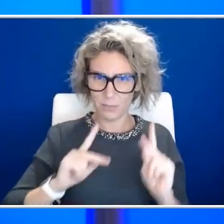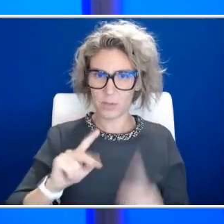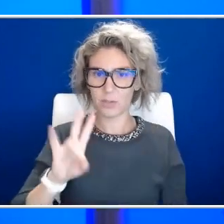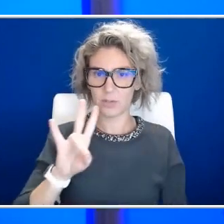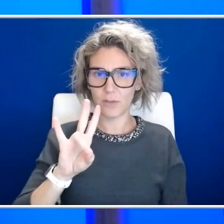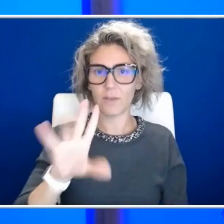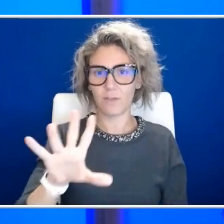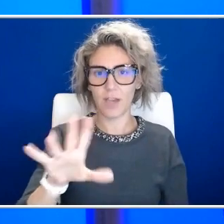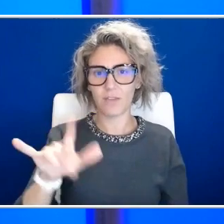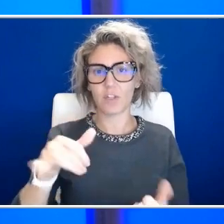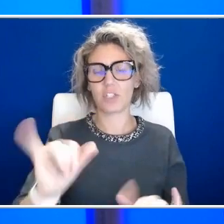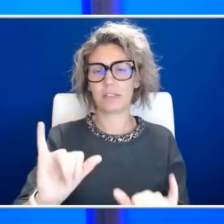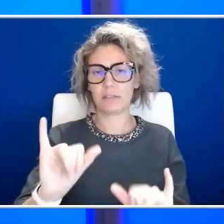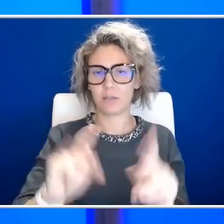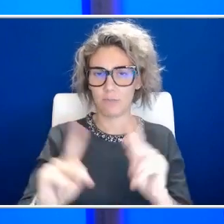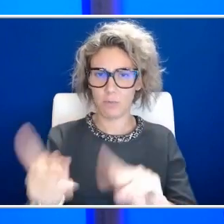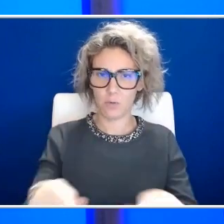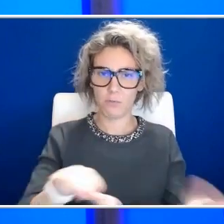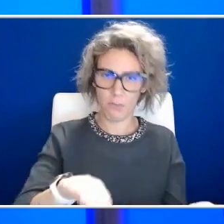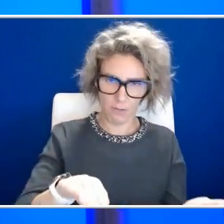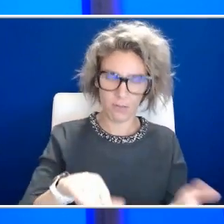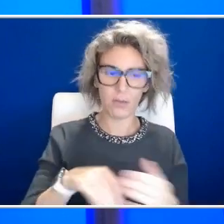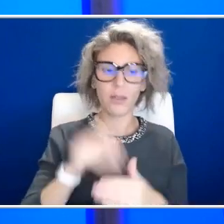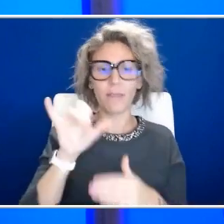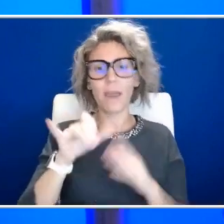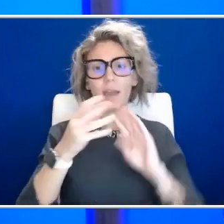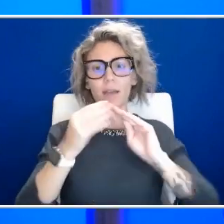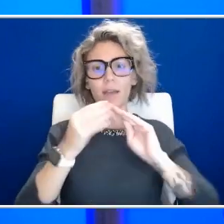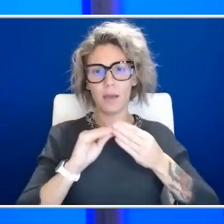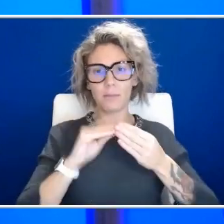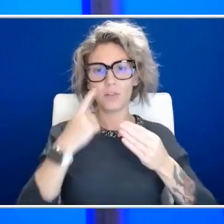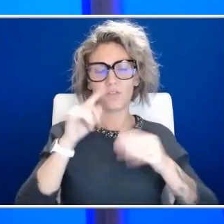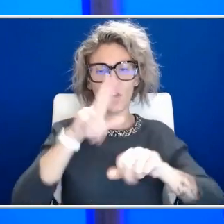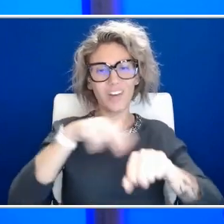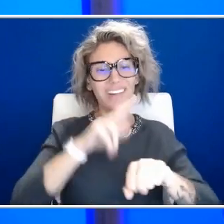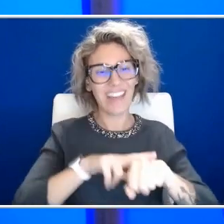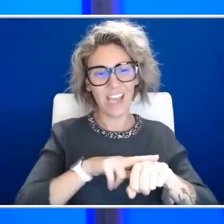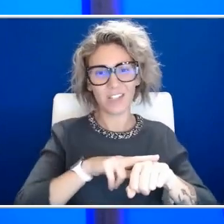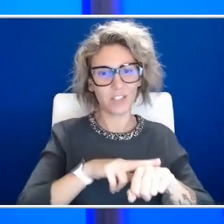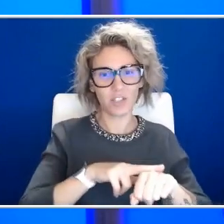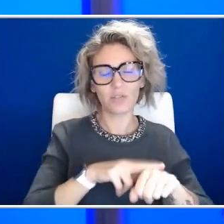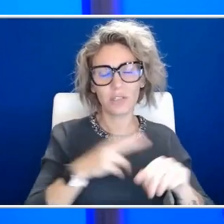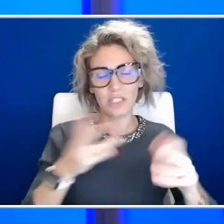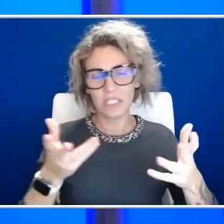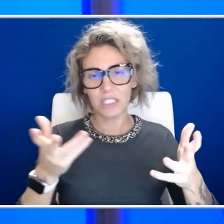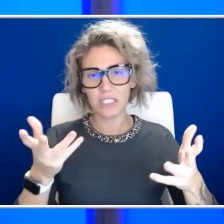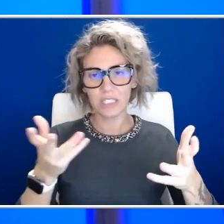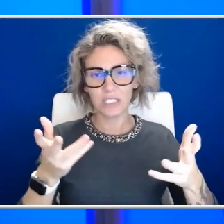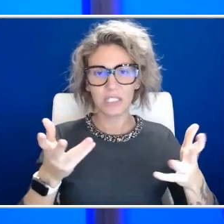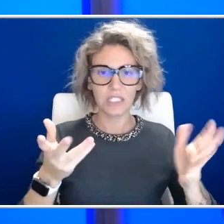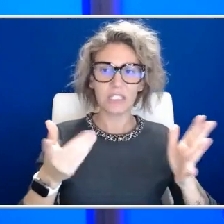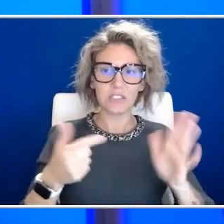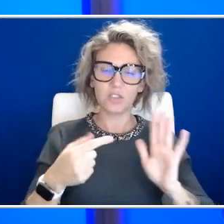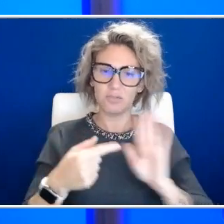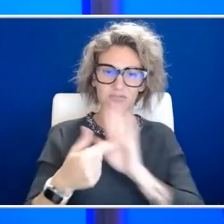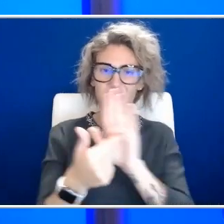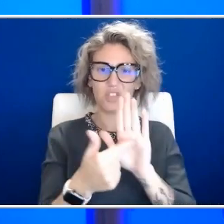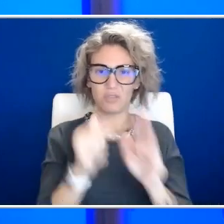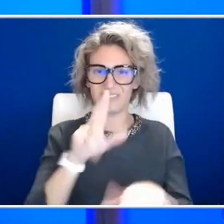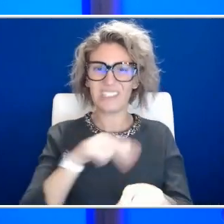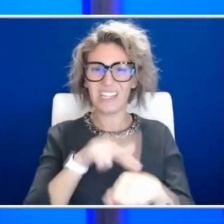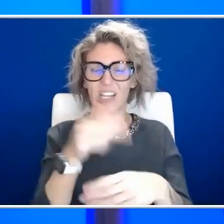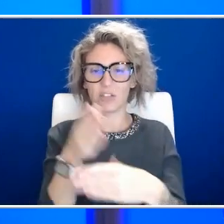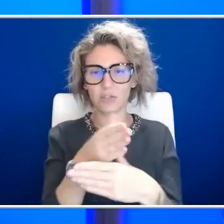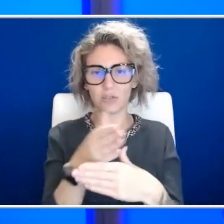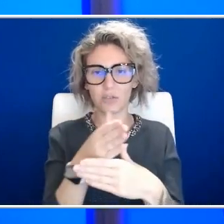still deceased donor, and that's a number for nationally as well. I think that's pretty reflective of the national average too.